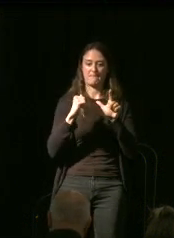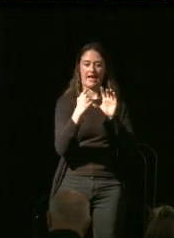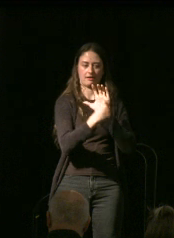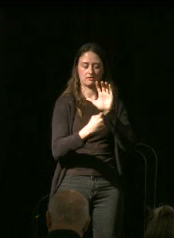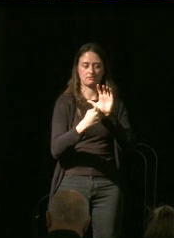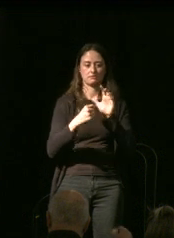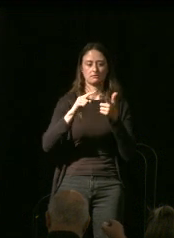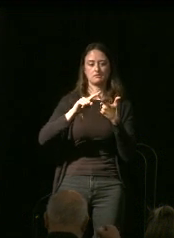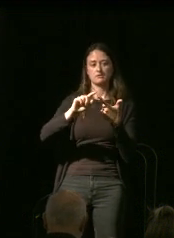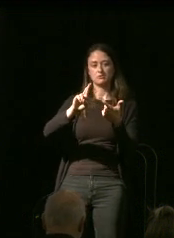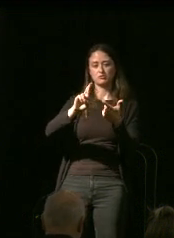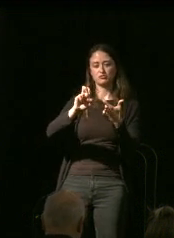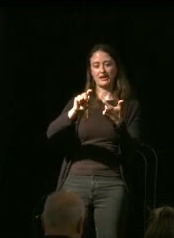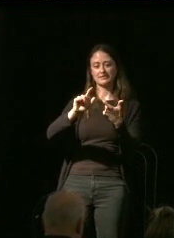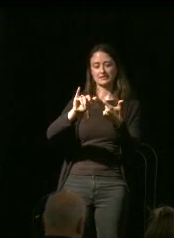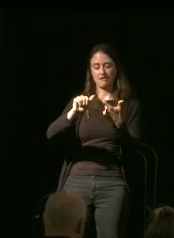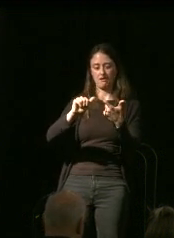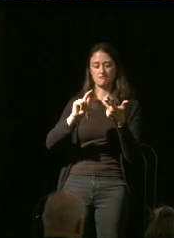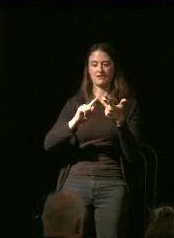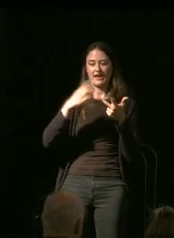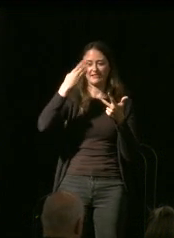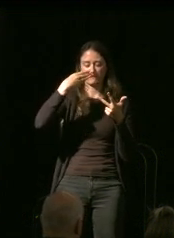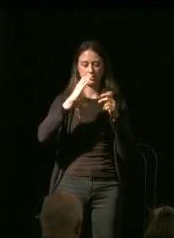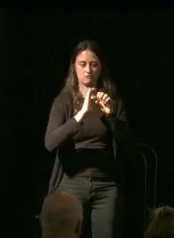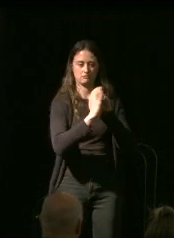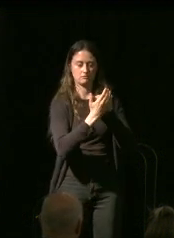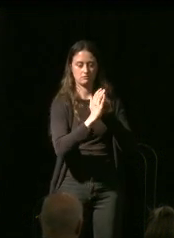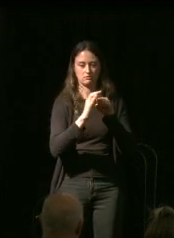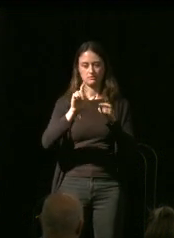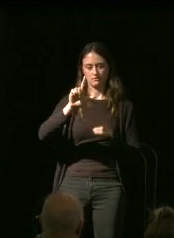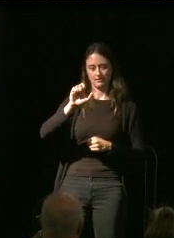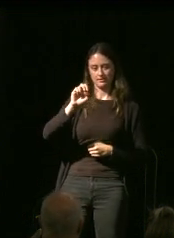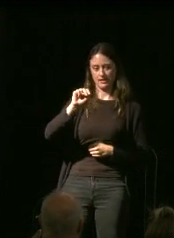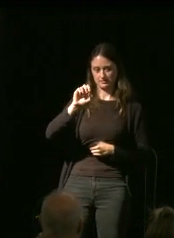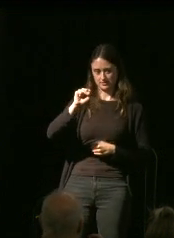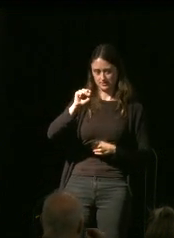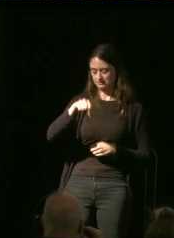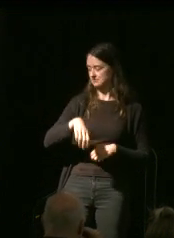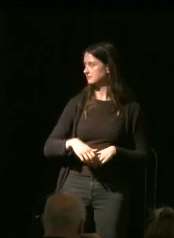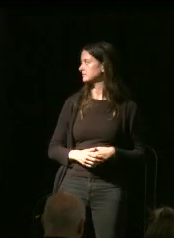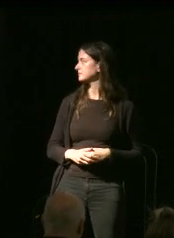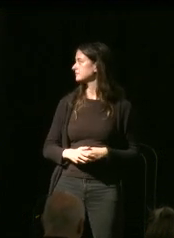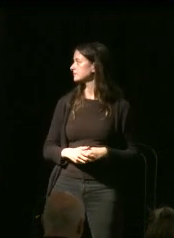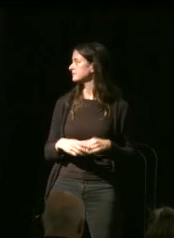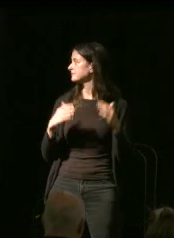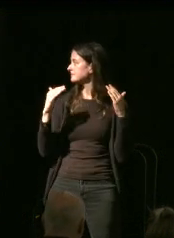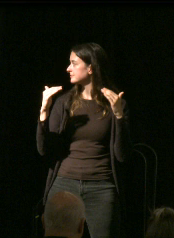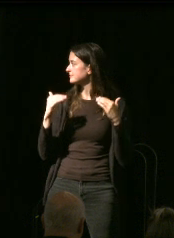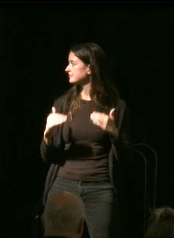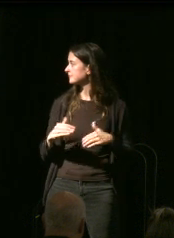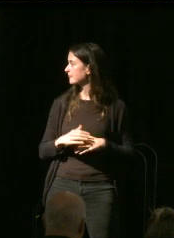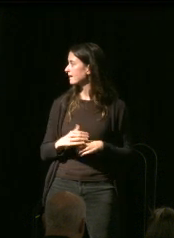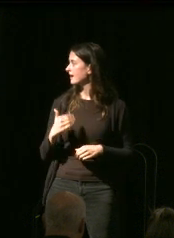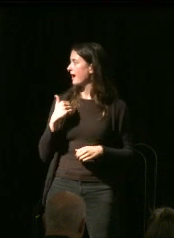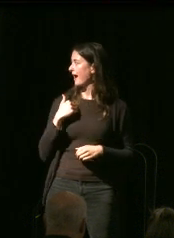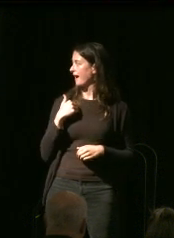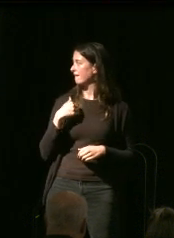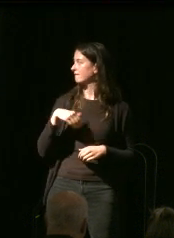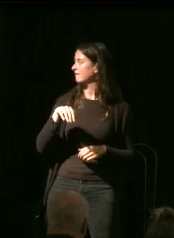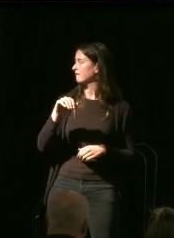autofluorescence test, which detects fluorescent pigments in the retina to monitor disease